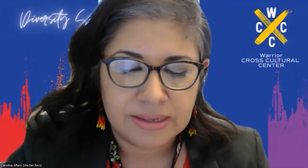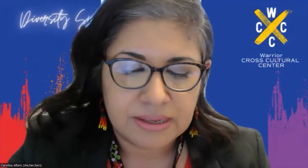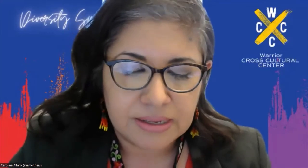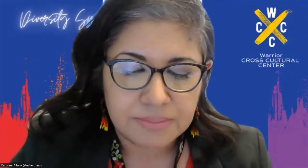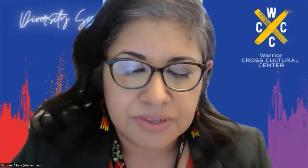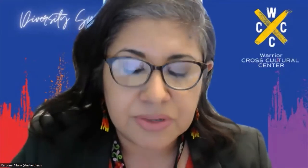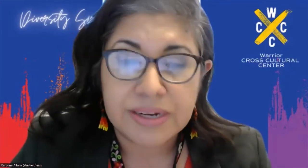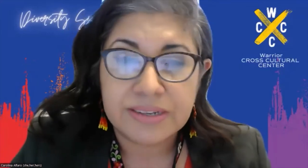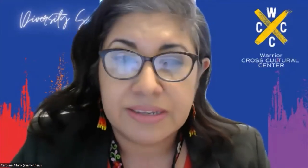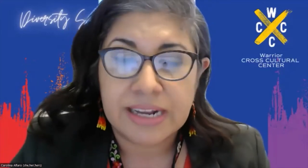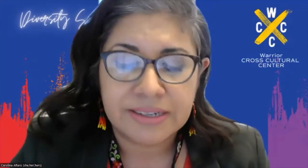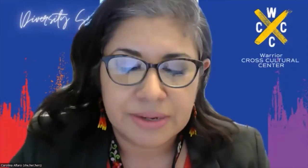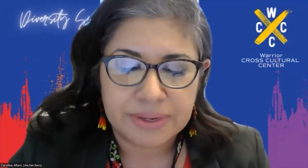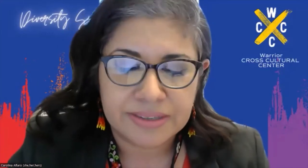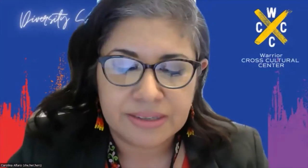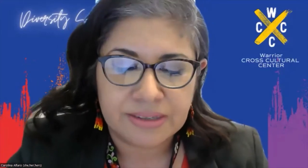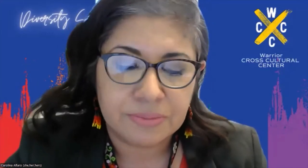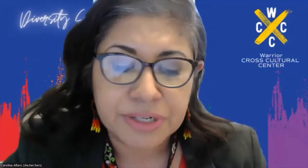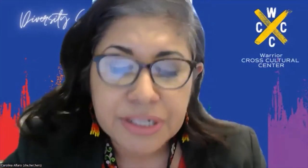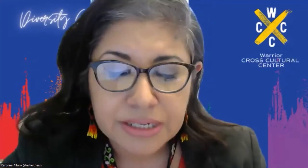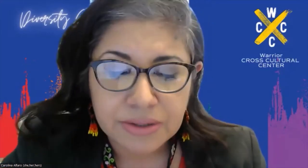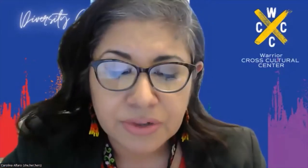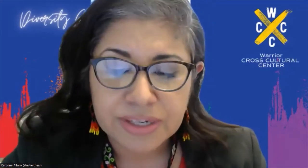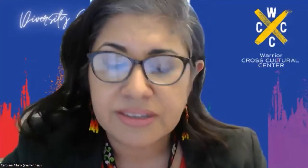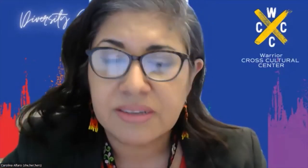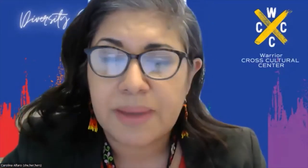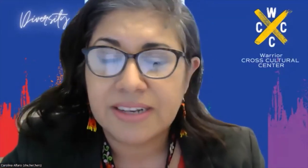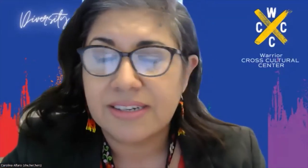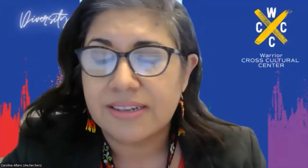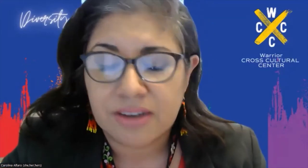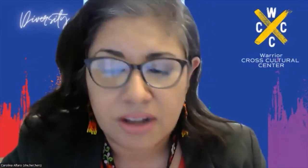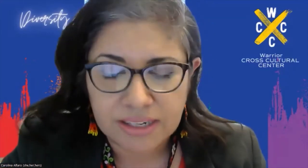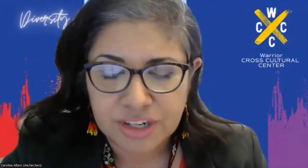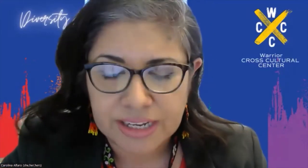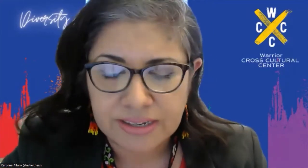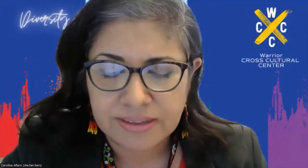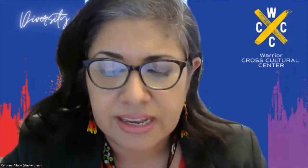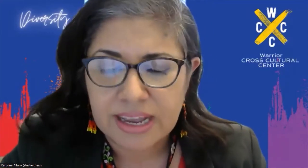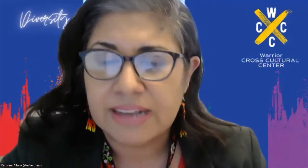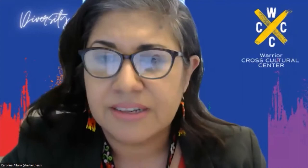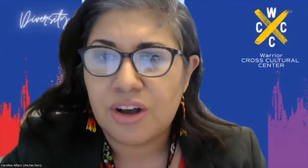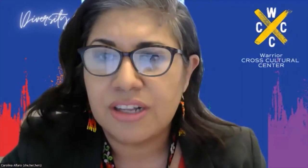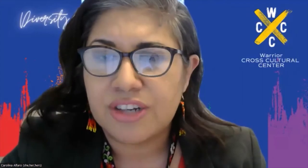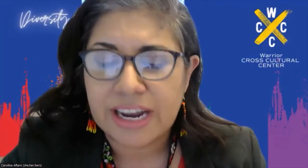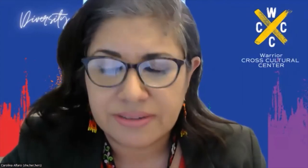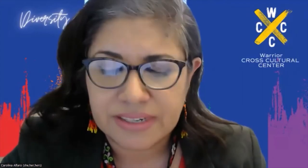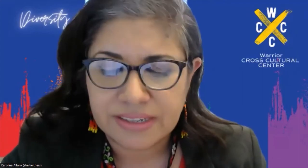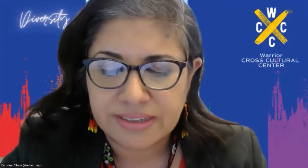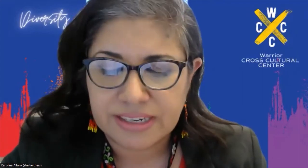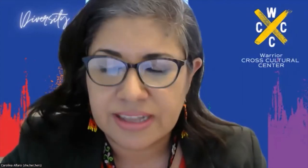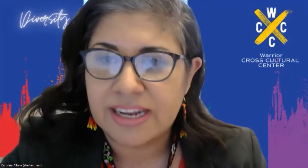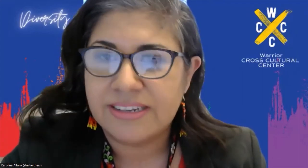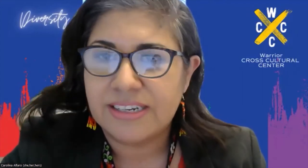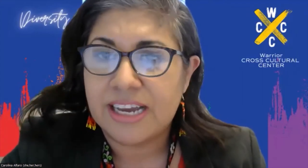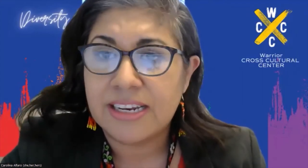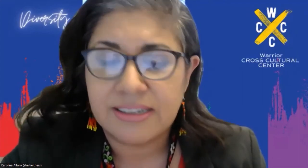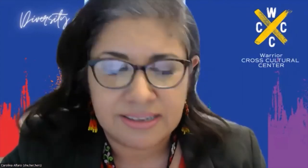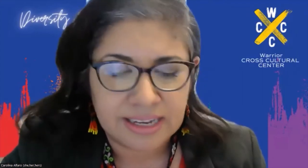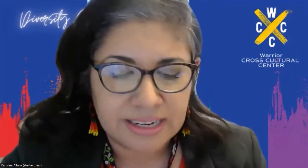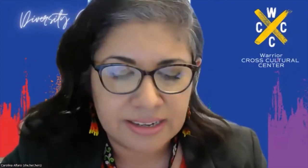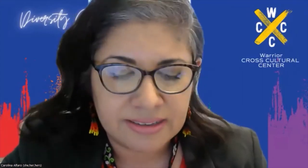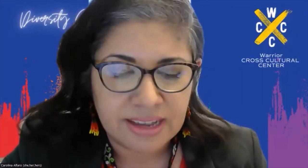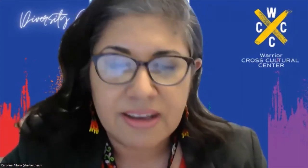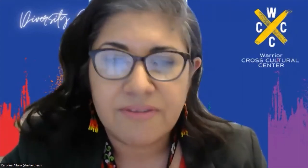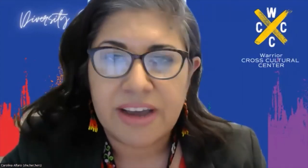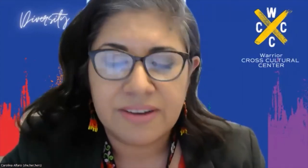inequities. Mr. Wise's anti-racism work traces back to his college days as a college activist in the 1980s